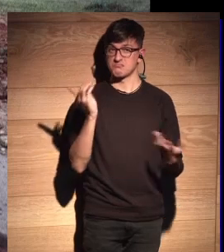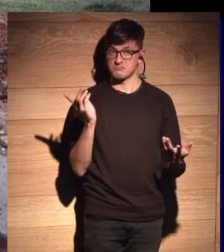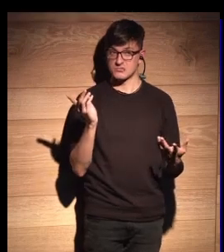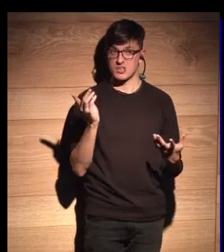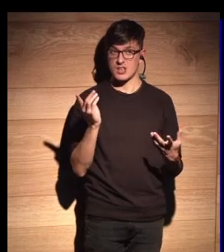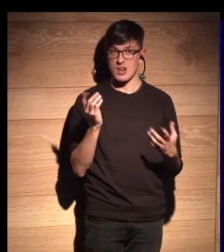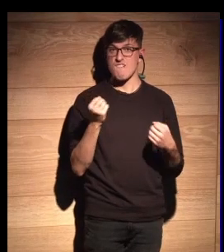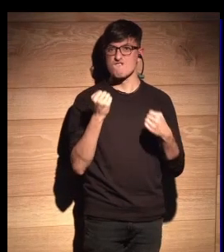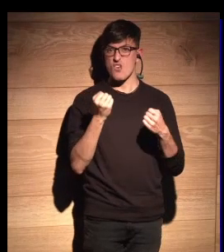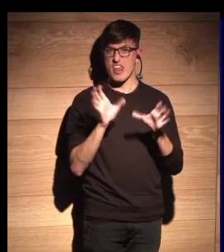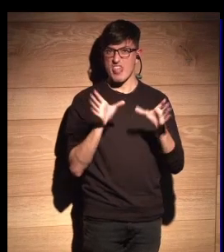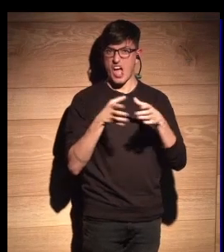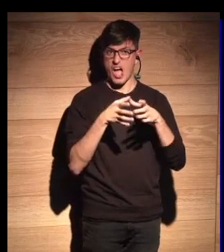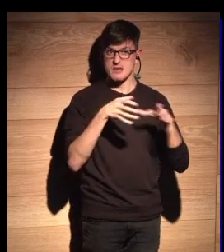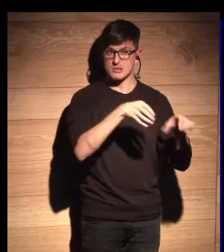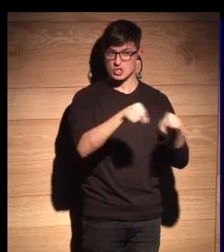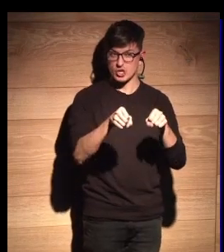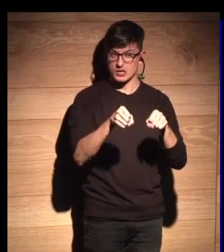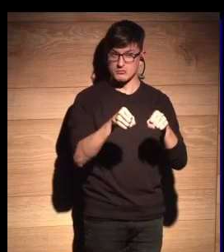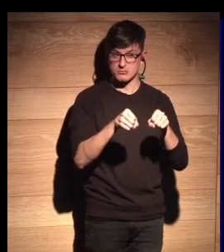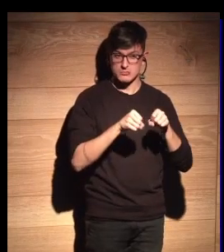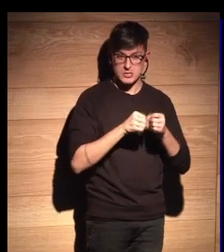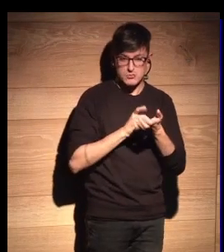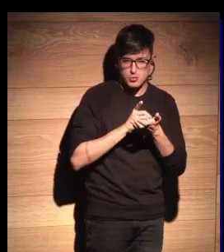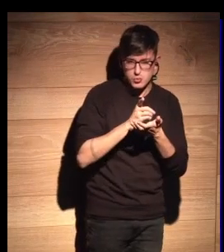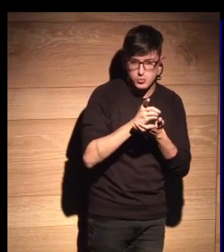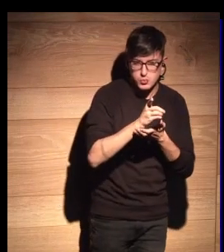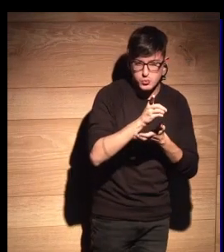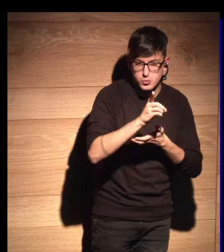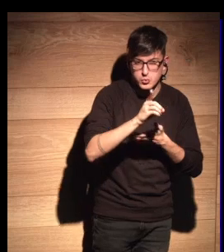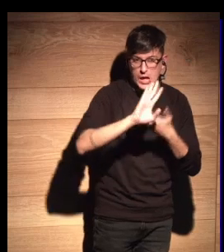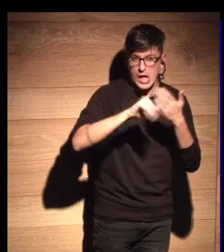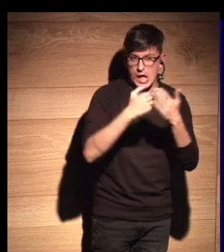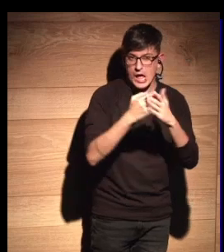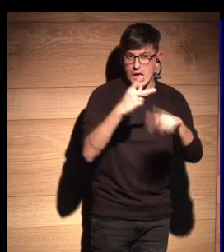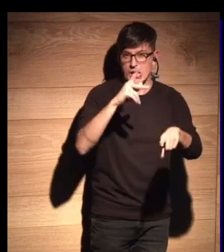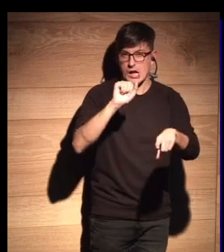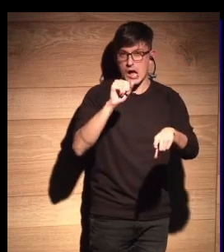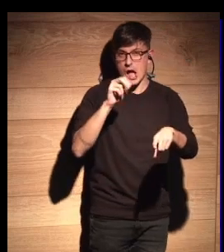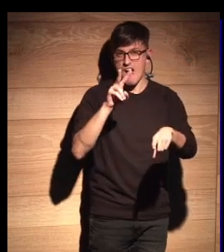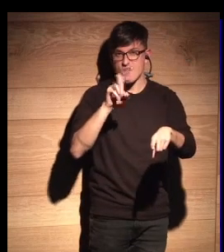And you never had any bad experience during the Afghanistan war? Not,